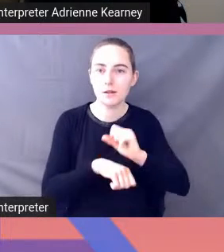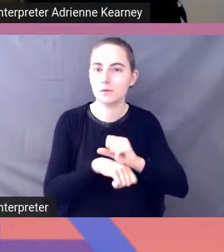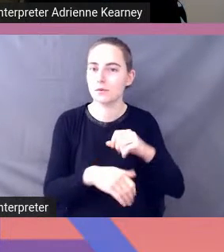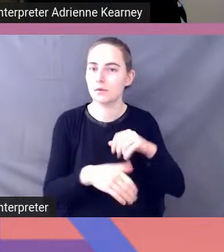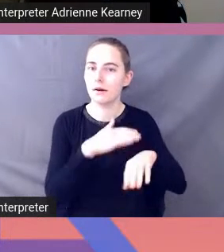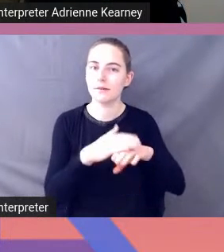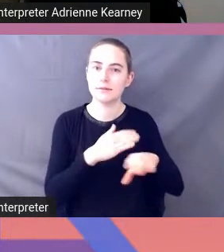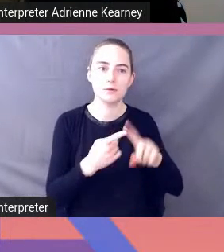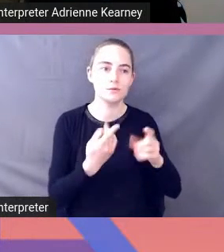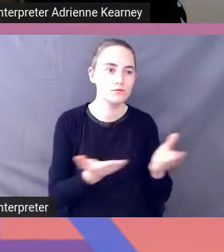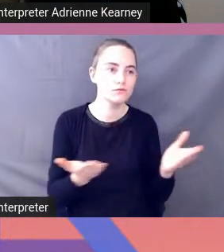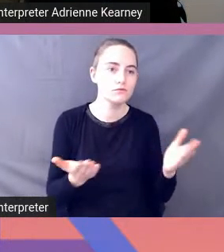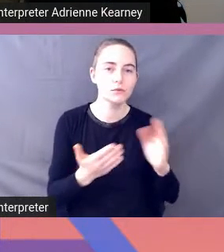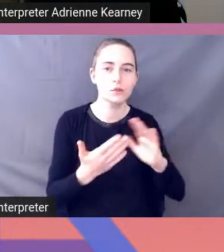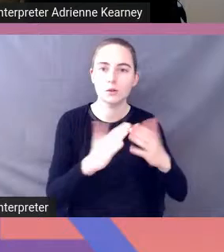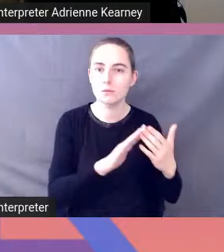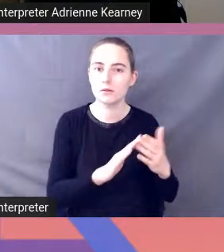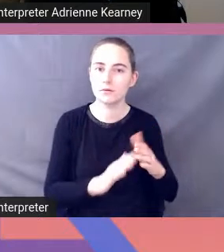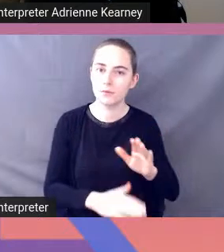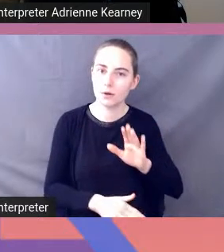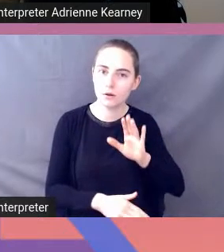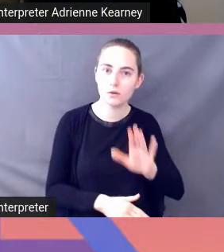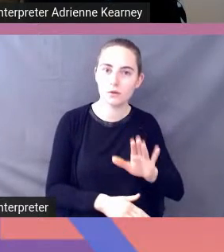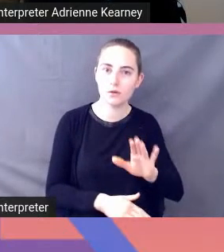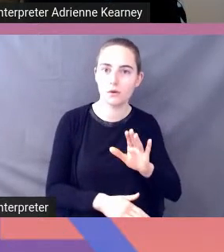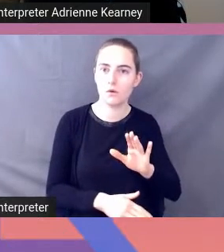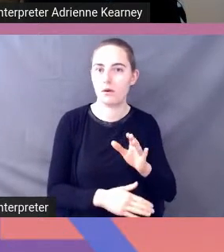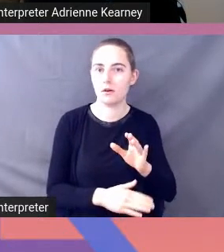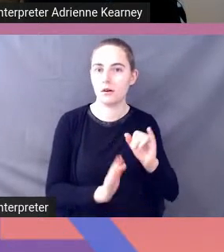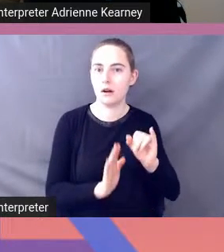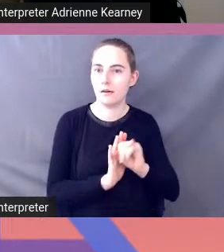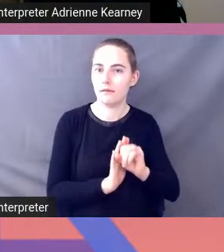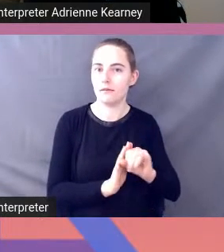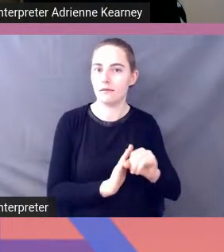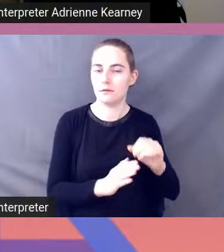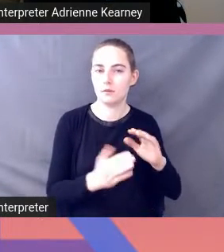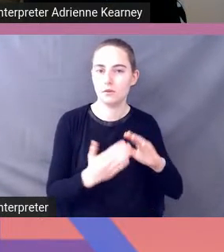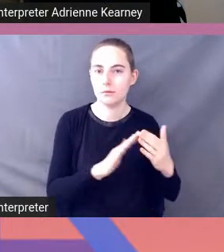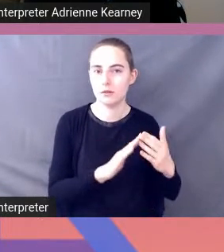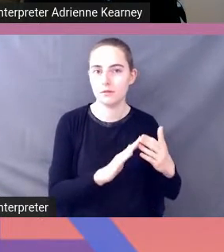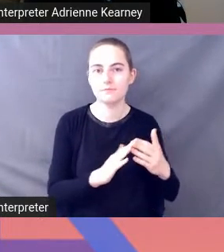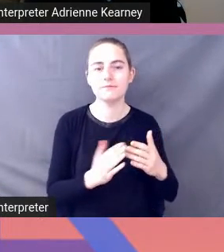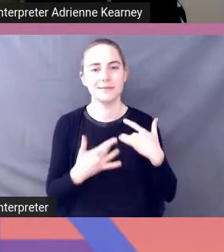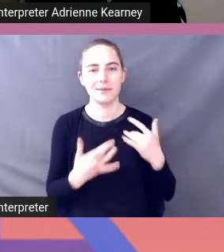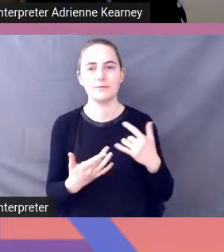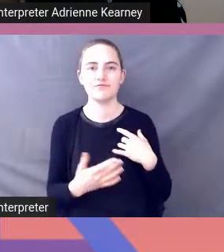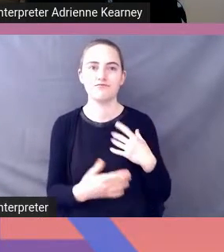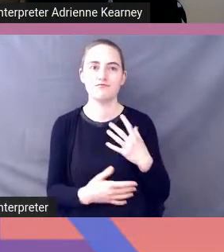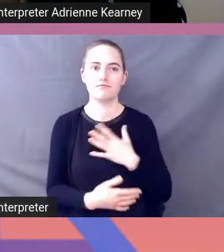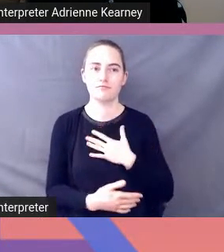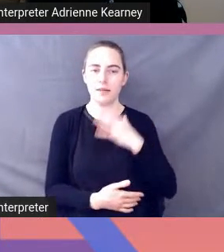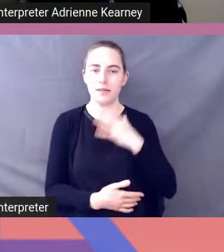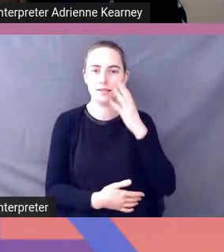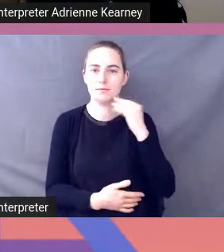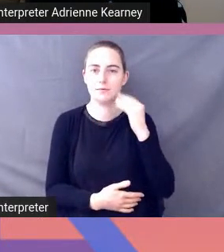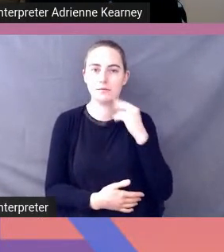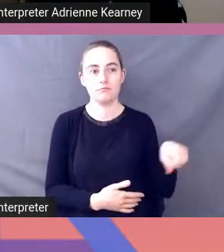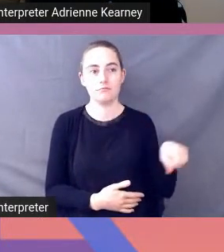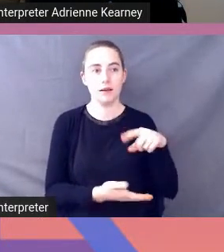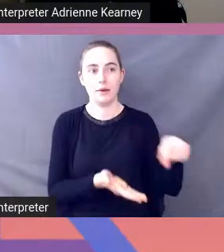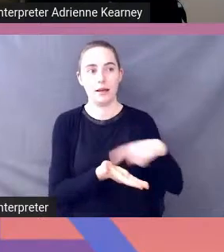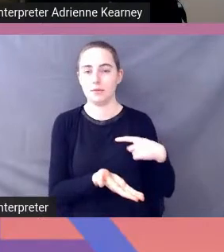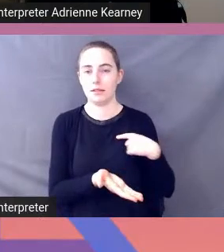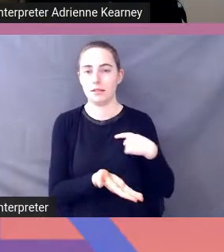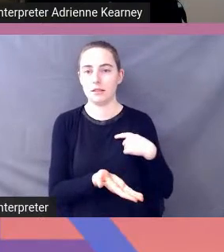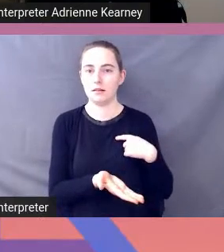ends up is they use my work, they pay me or whatever they do, and then it ends up that the audience that they're showing it to is